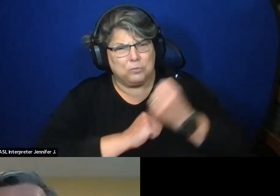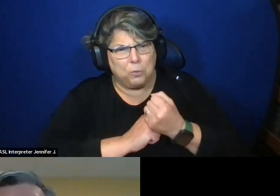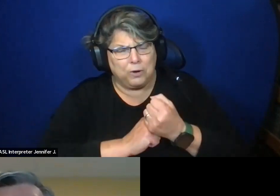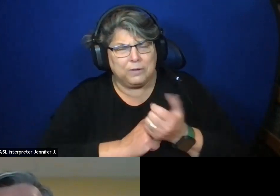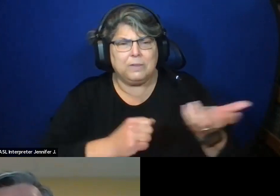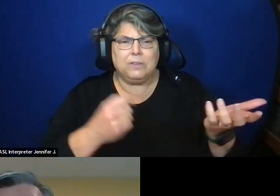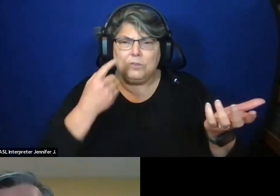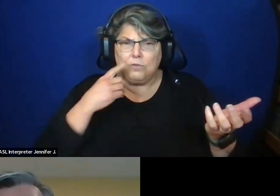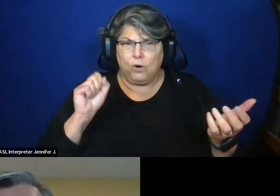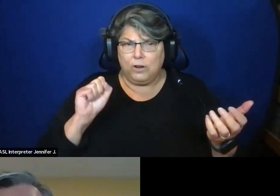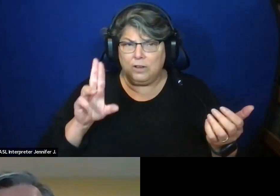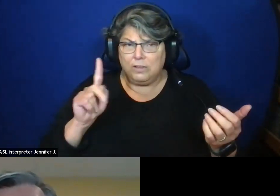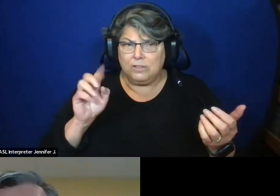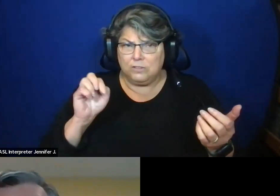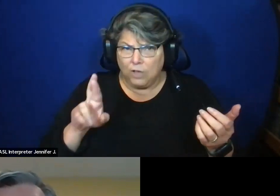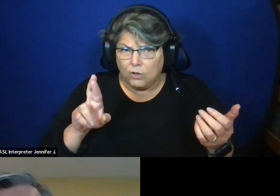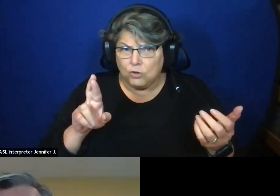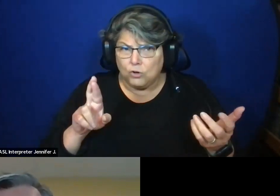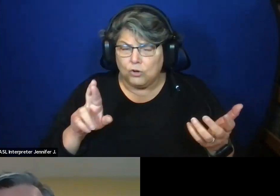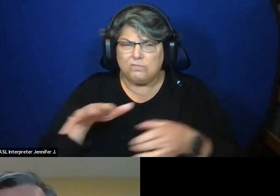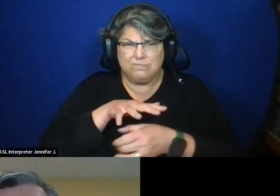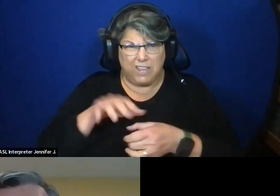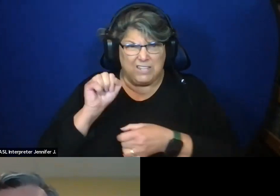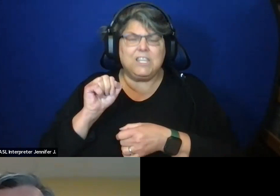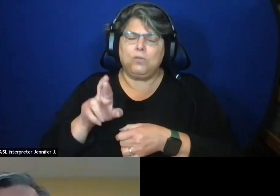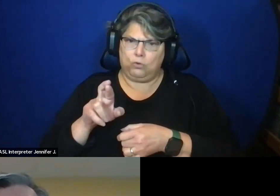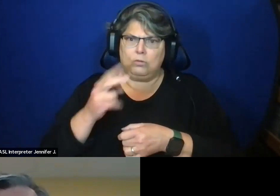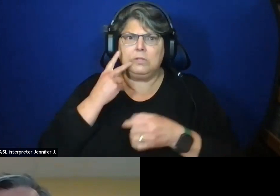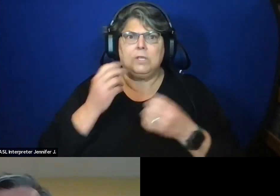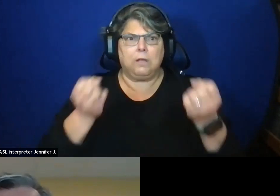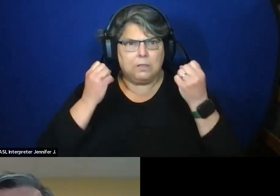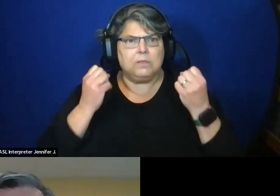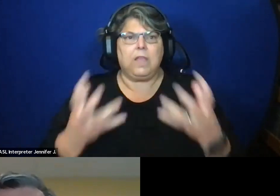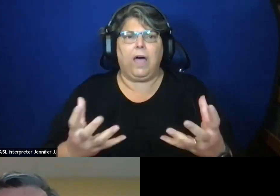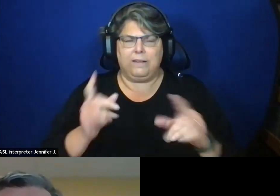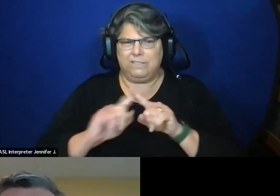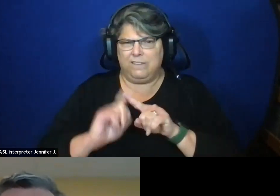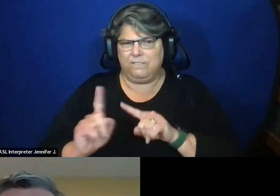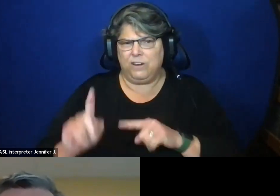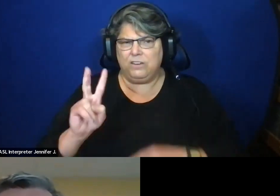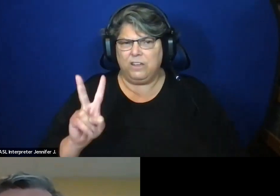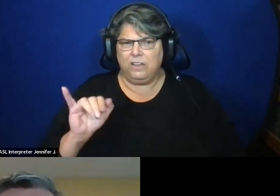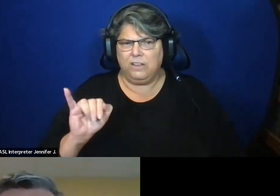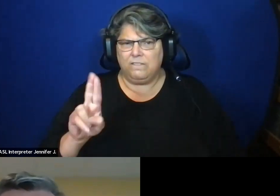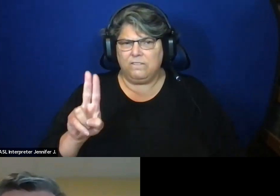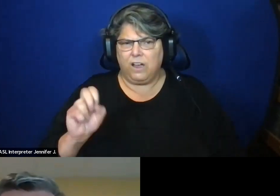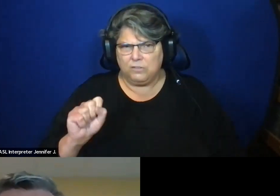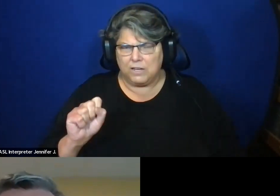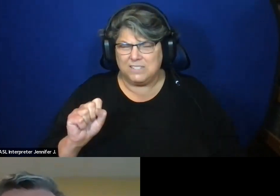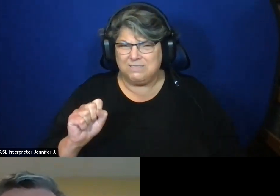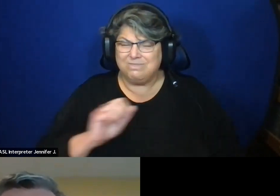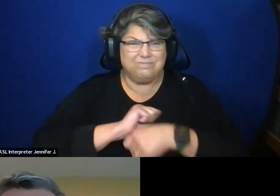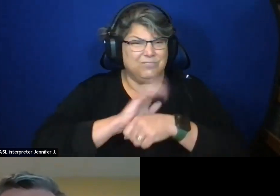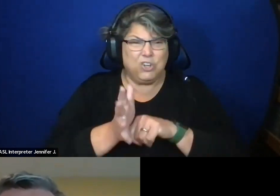footprint, Santa Rosa is seeing an extraordinary amount of a number of viruses. Our COVID numbers have not gone